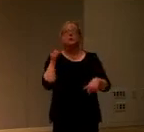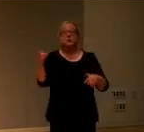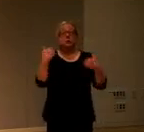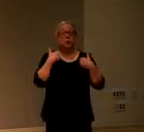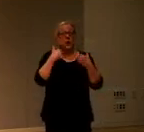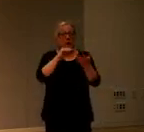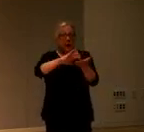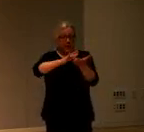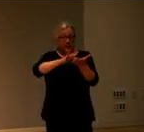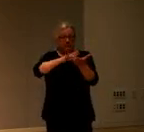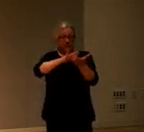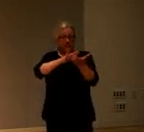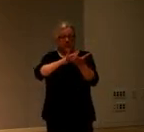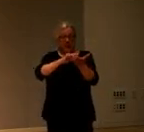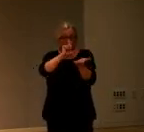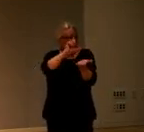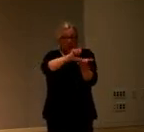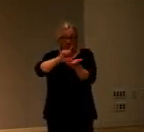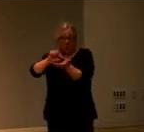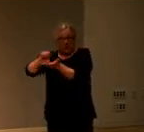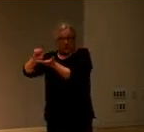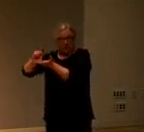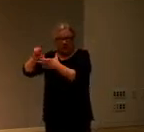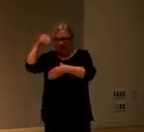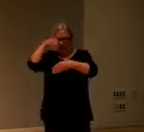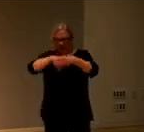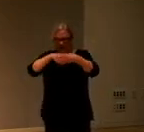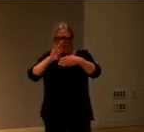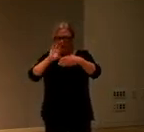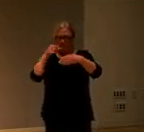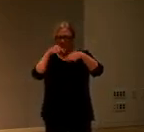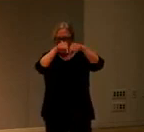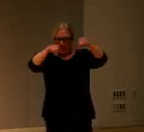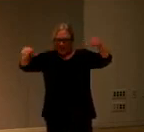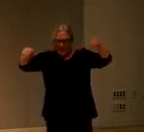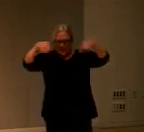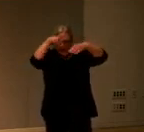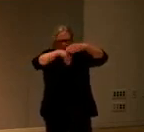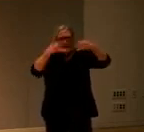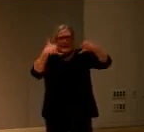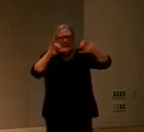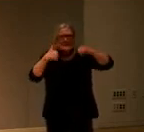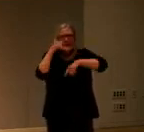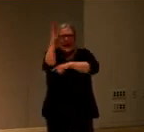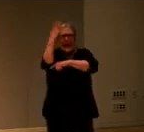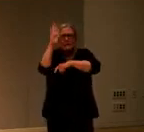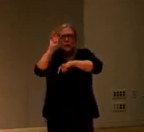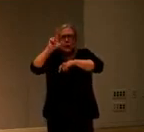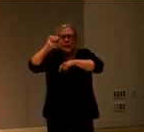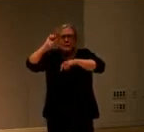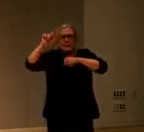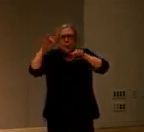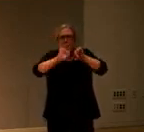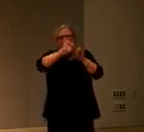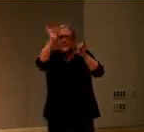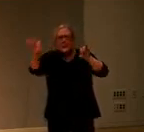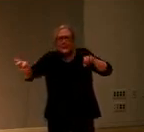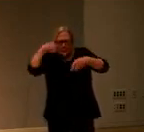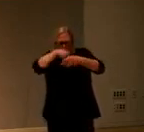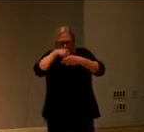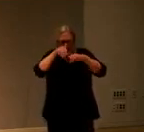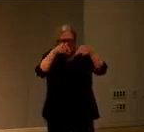bottles in a Ziploc bag. There was still a tree branch in there. They were all empty. And she came directly there because she